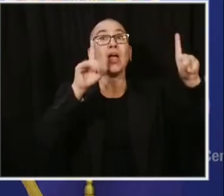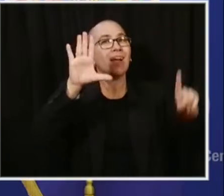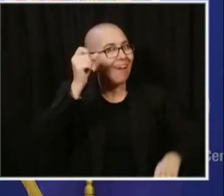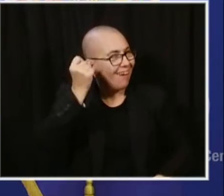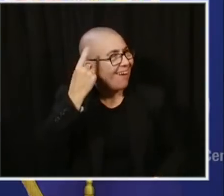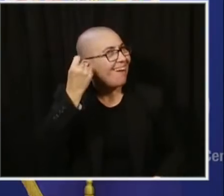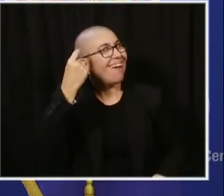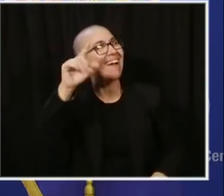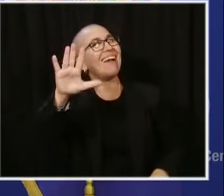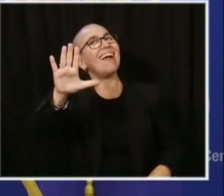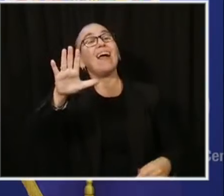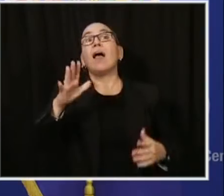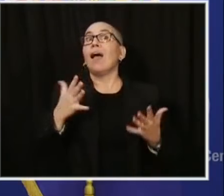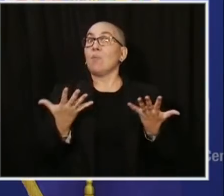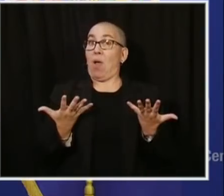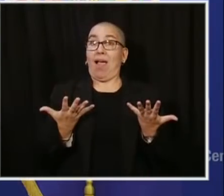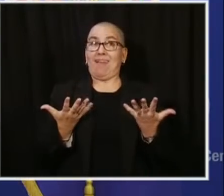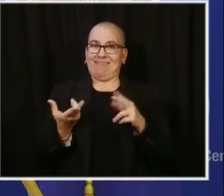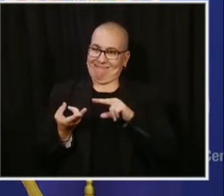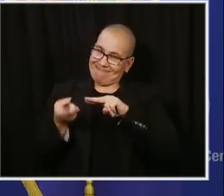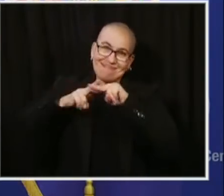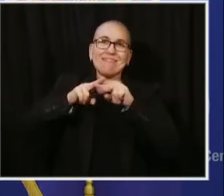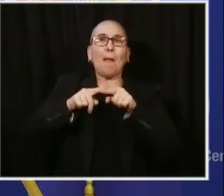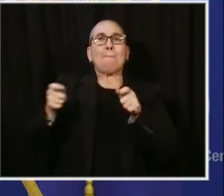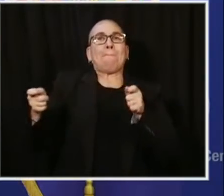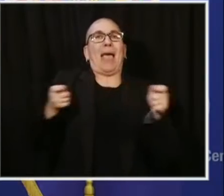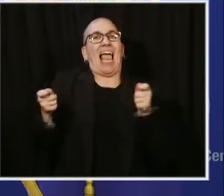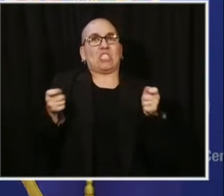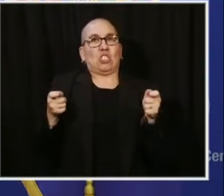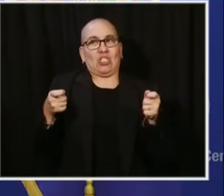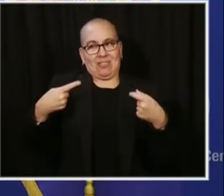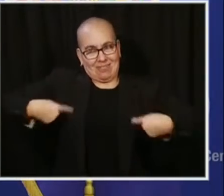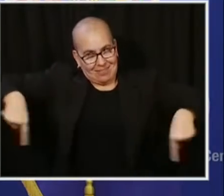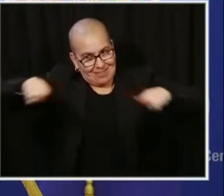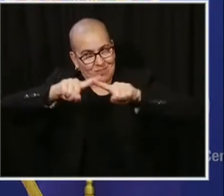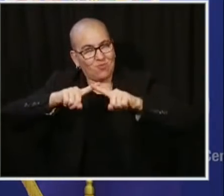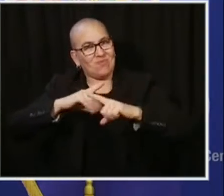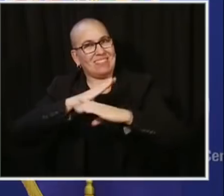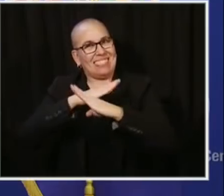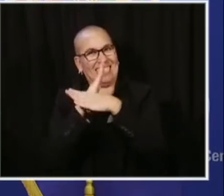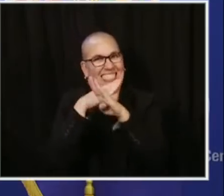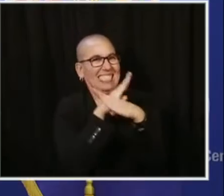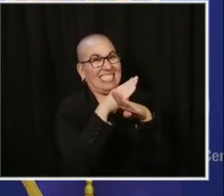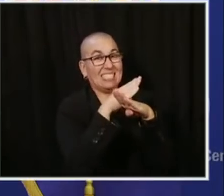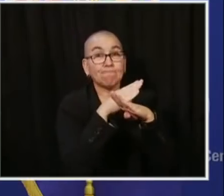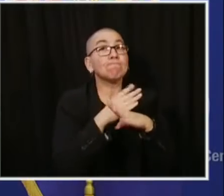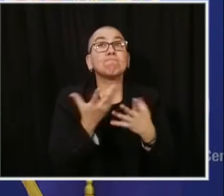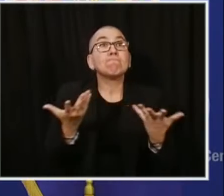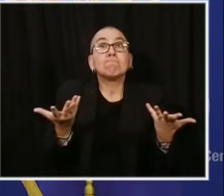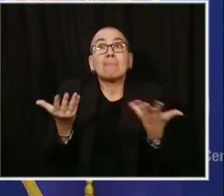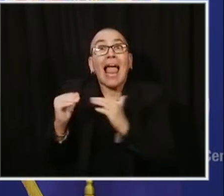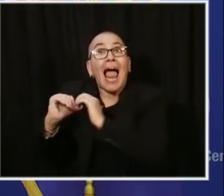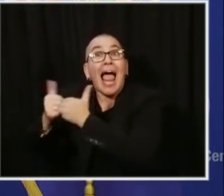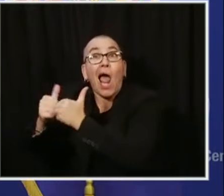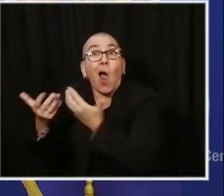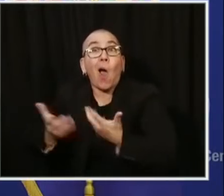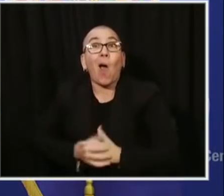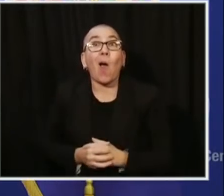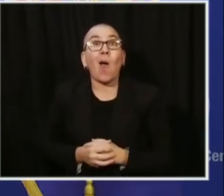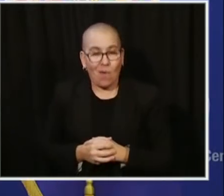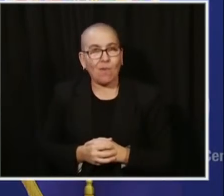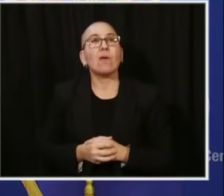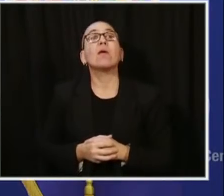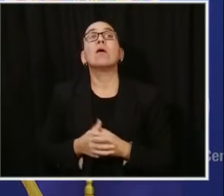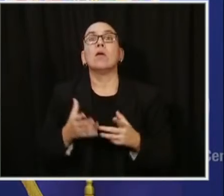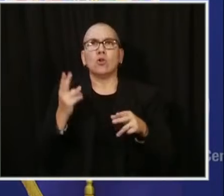that capacity and not just management. And first and foremost, we need to do that by using evidence-based public health measures to limit